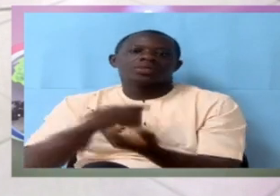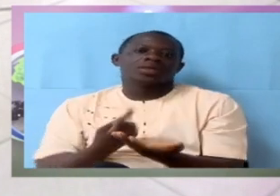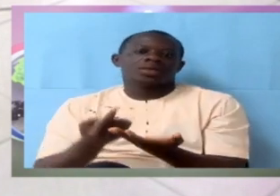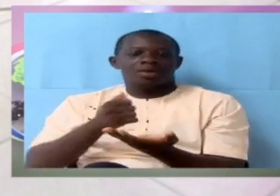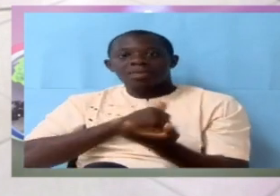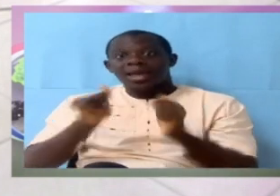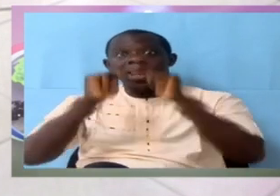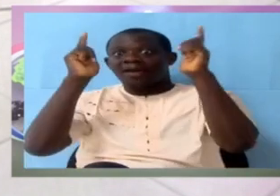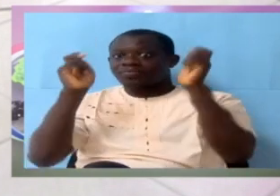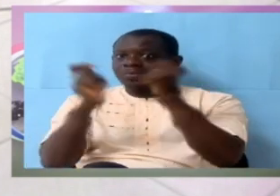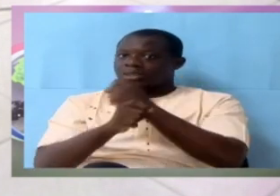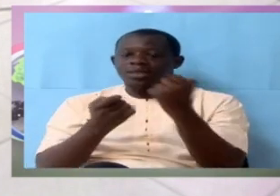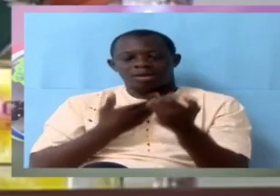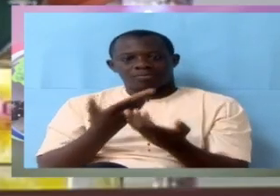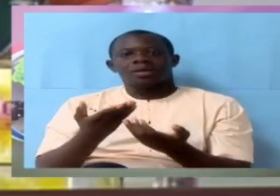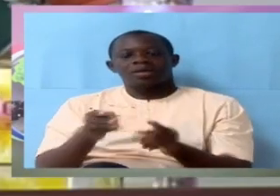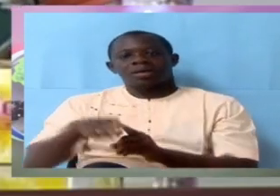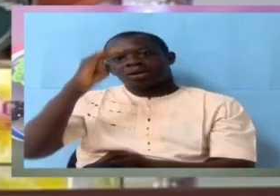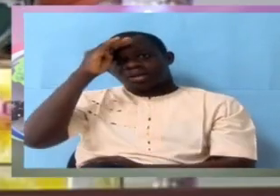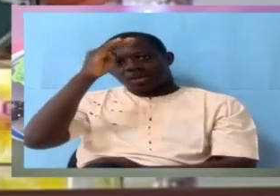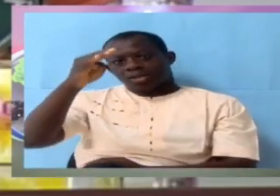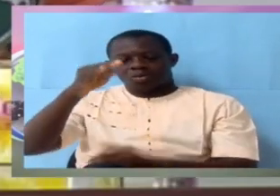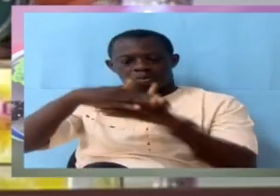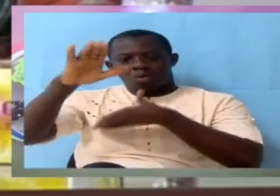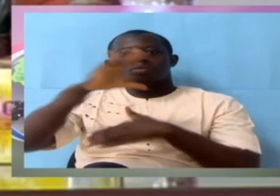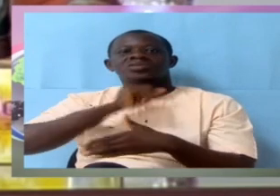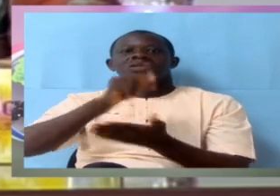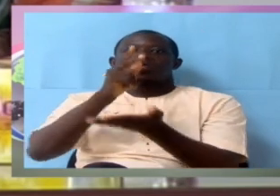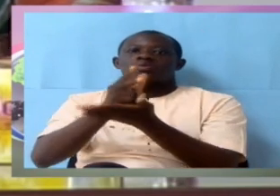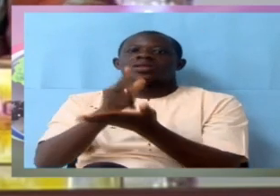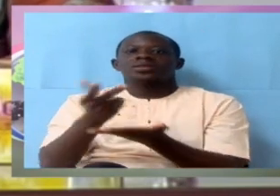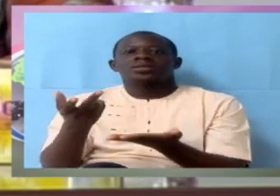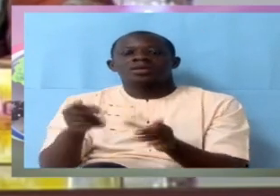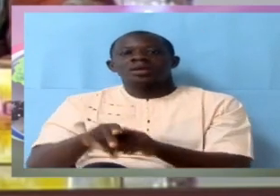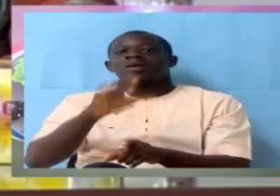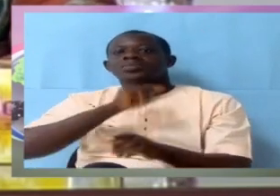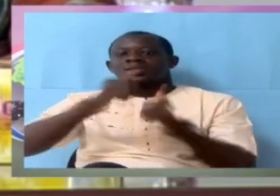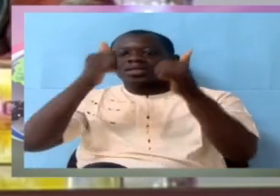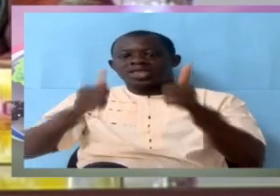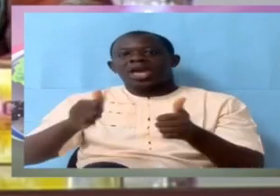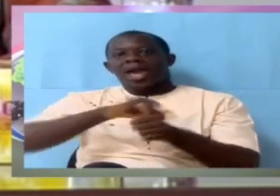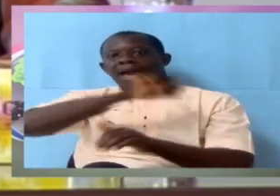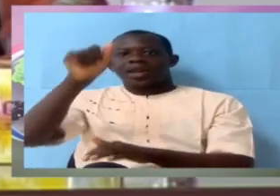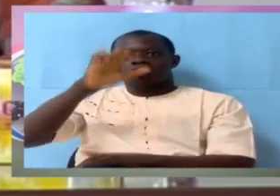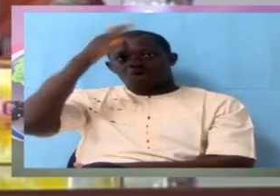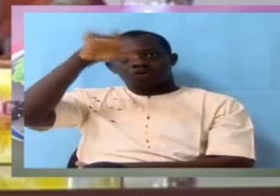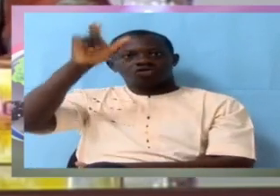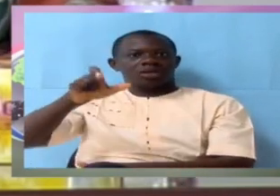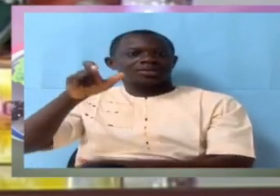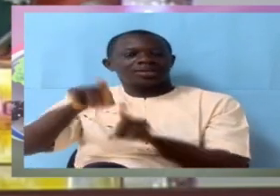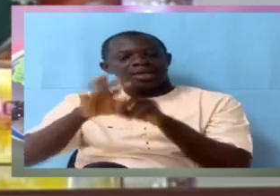changed. Thank you very much, Mr. Witness. Mr. Chair and Commissioners, that is all for this